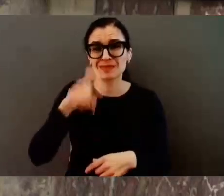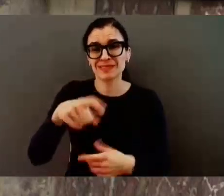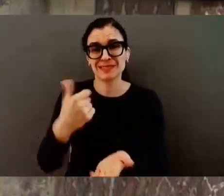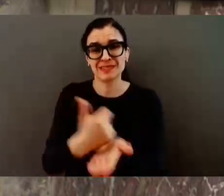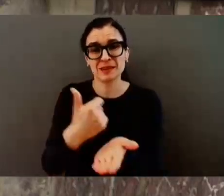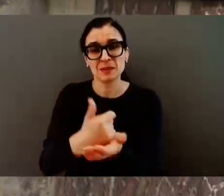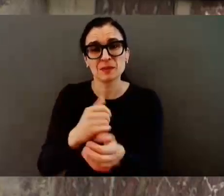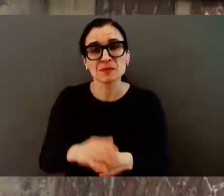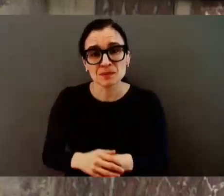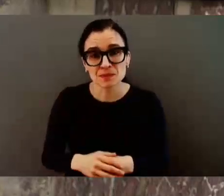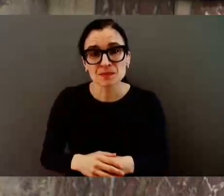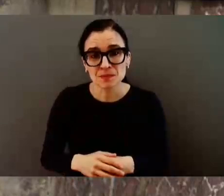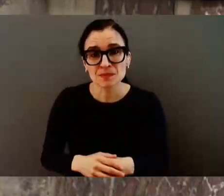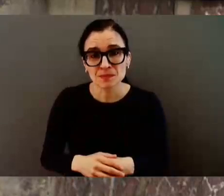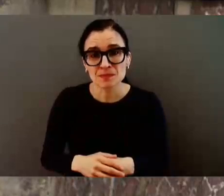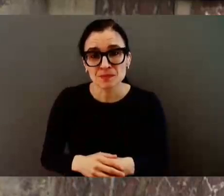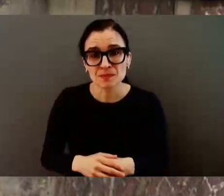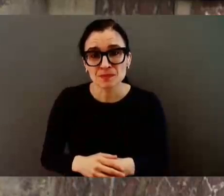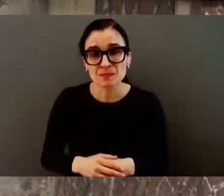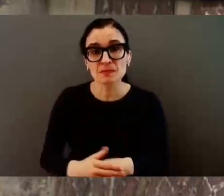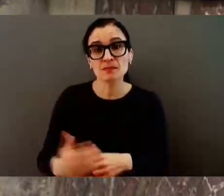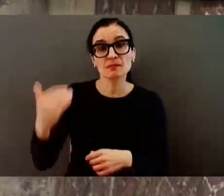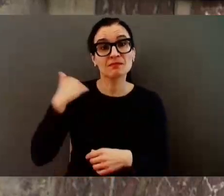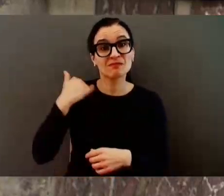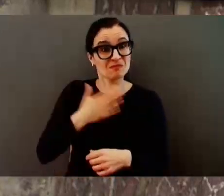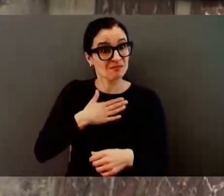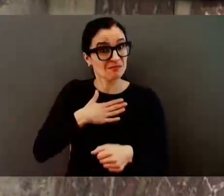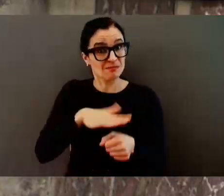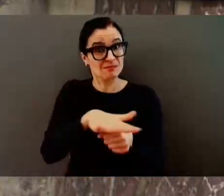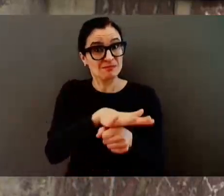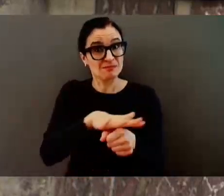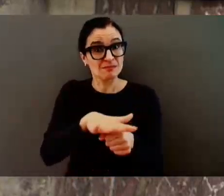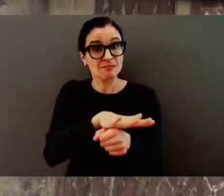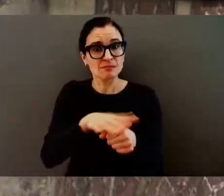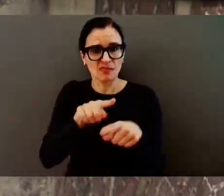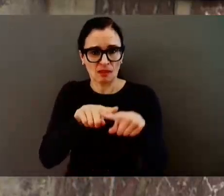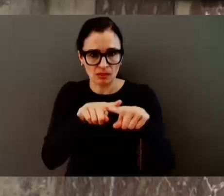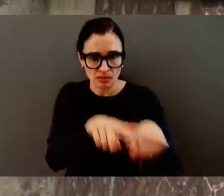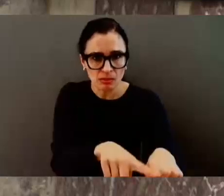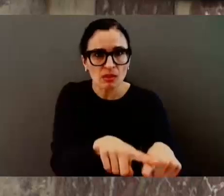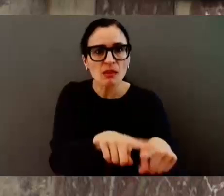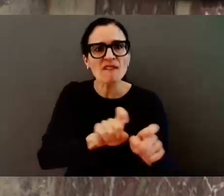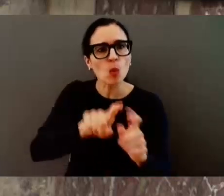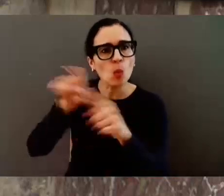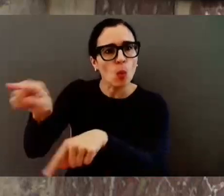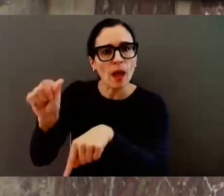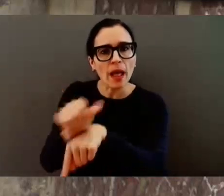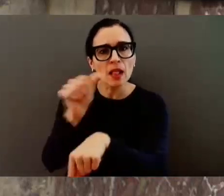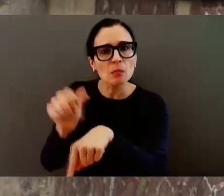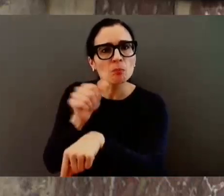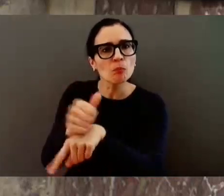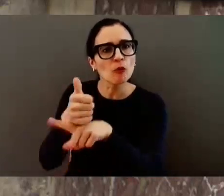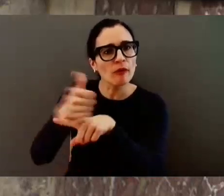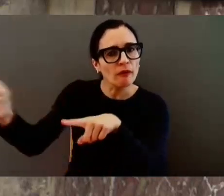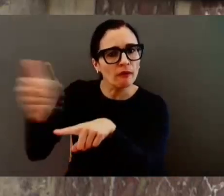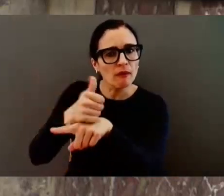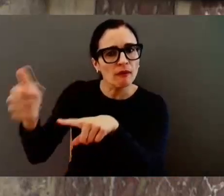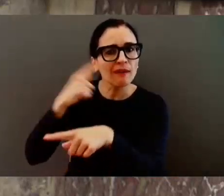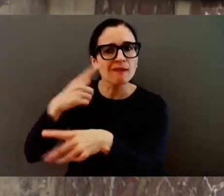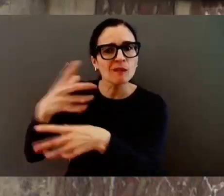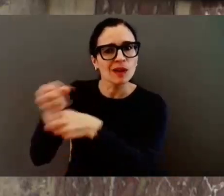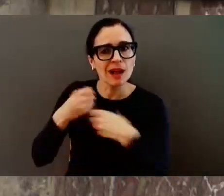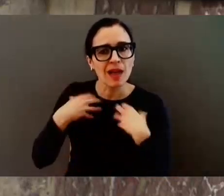faster, it was closer, and it was life-saving. Now that access has been cut off, patients are being forced to wait